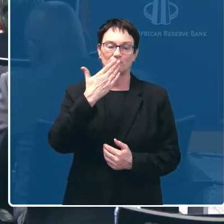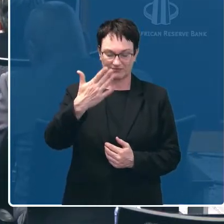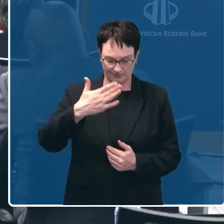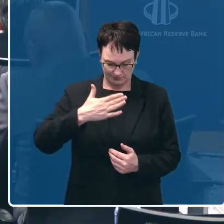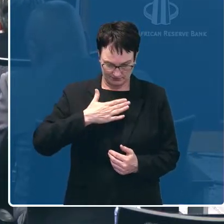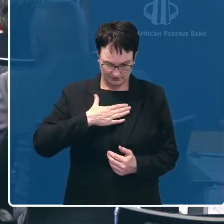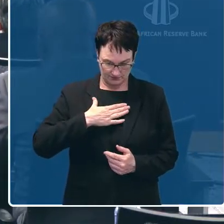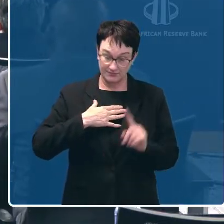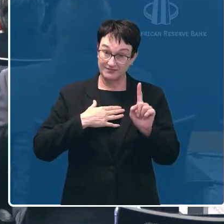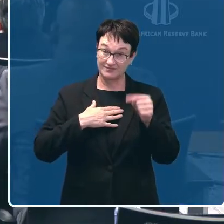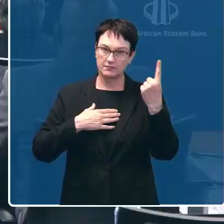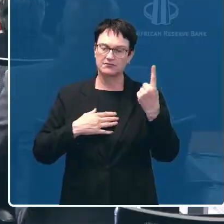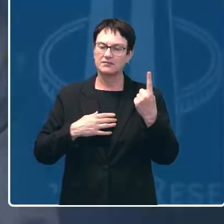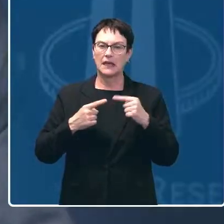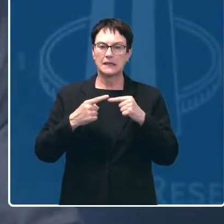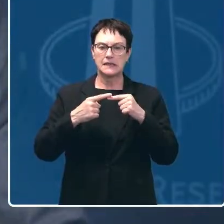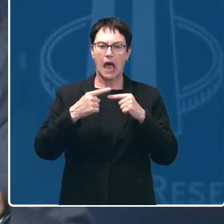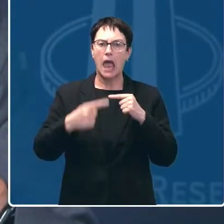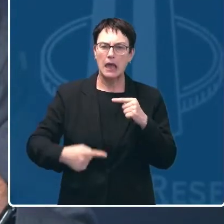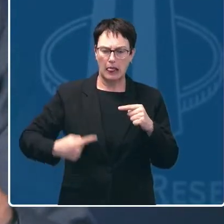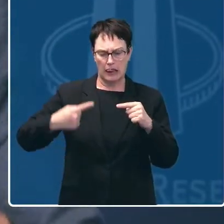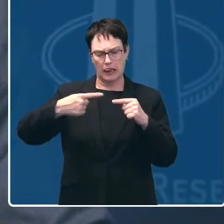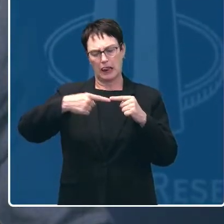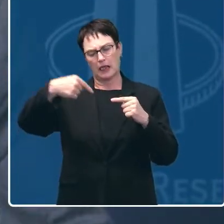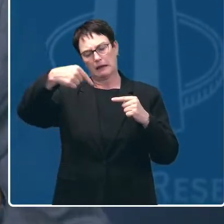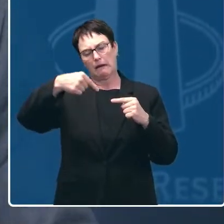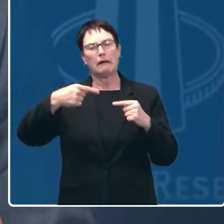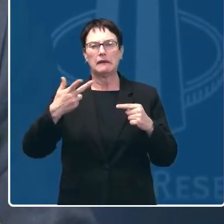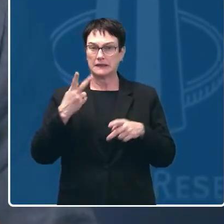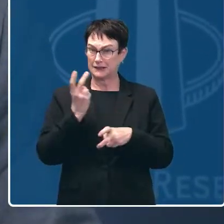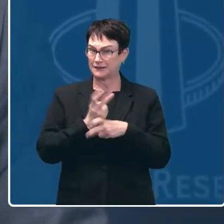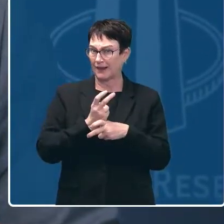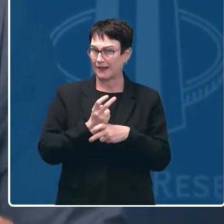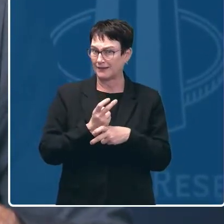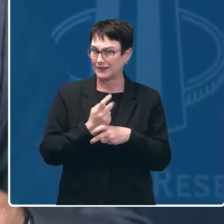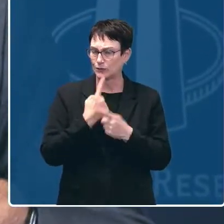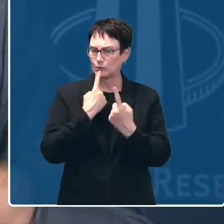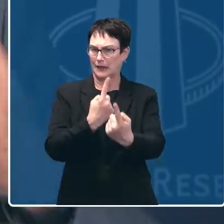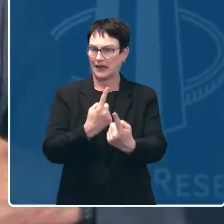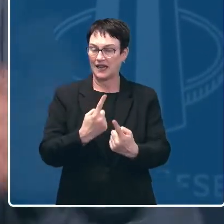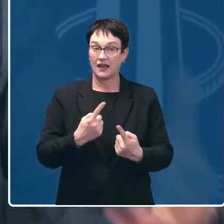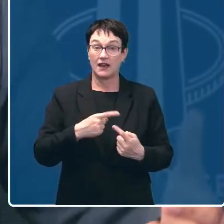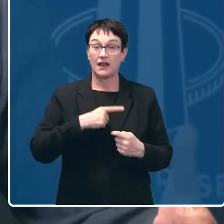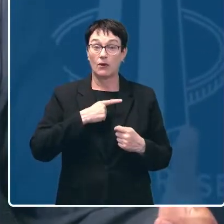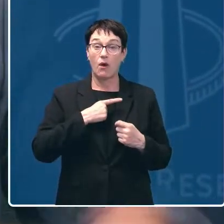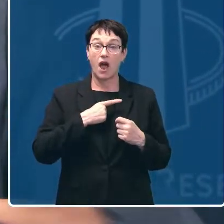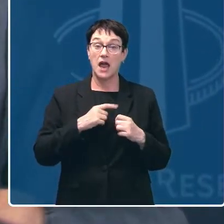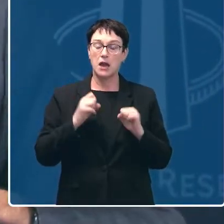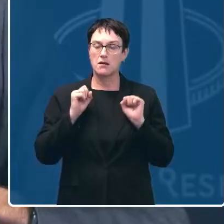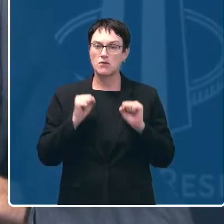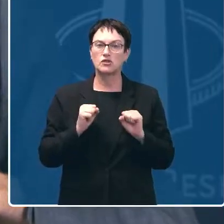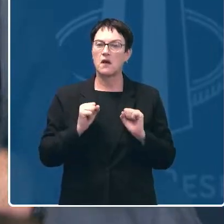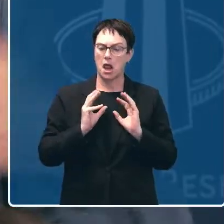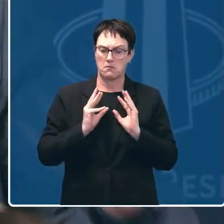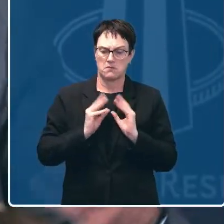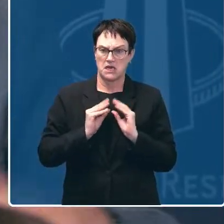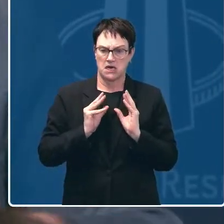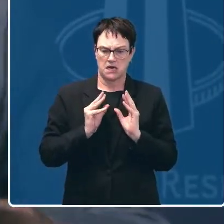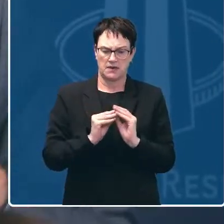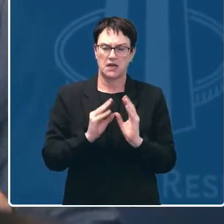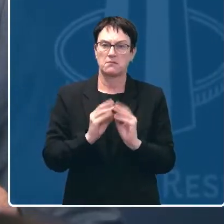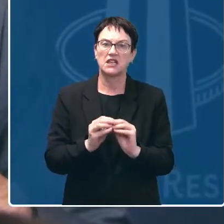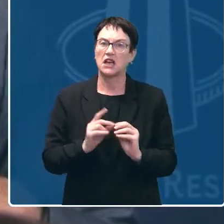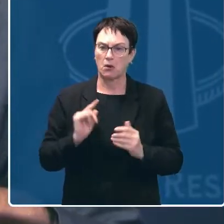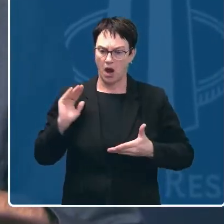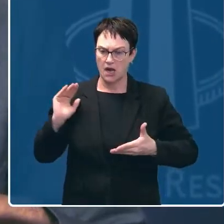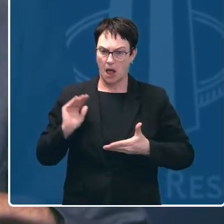it's very hard to talk about a cycle. If it turns out that at a few successive meetings we have cut or